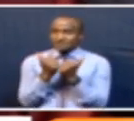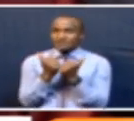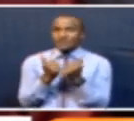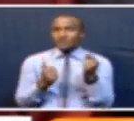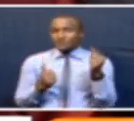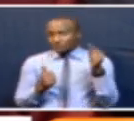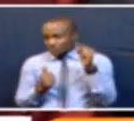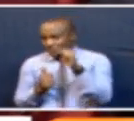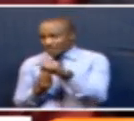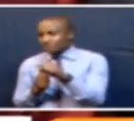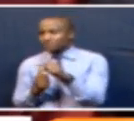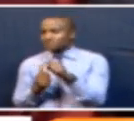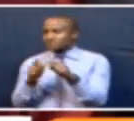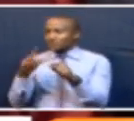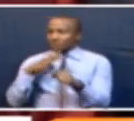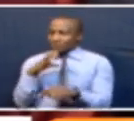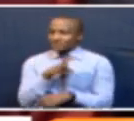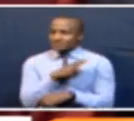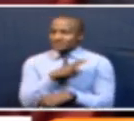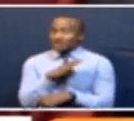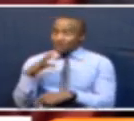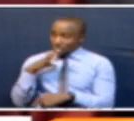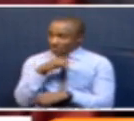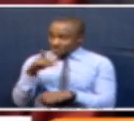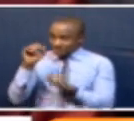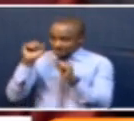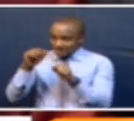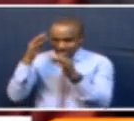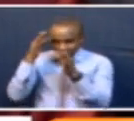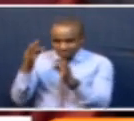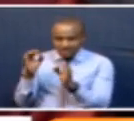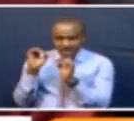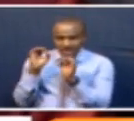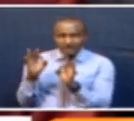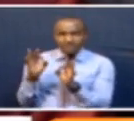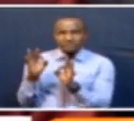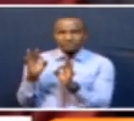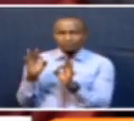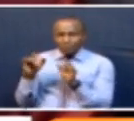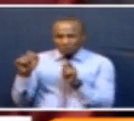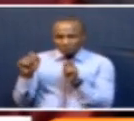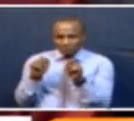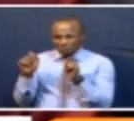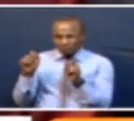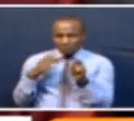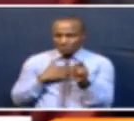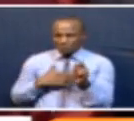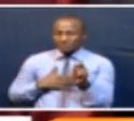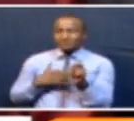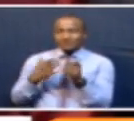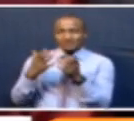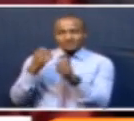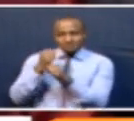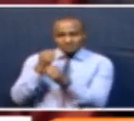front of the committee, so that the committee can determine if the regulatory bodies did what they were supposed to do,